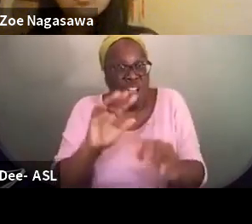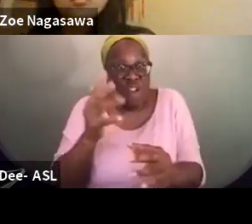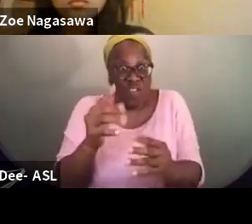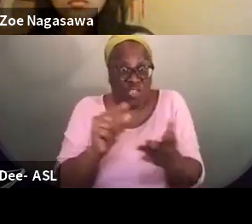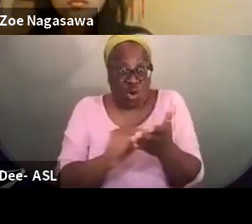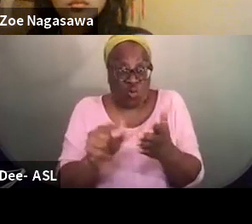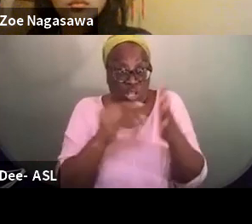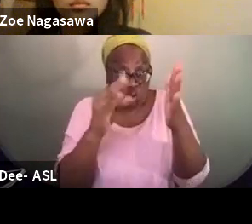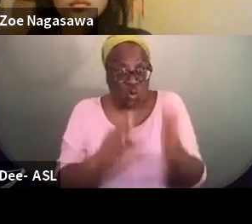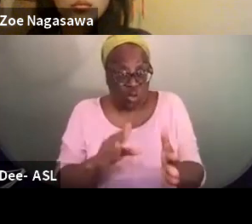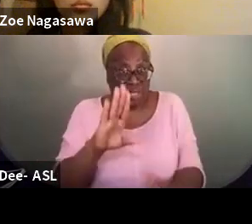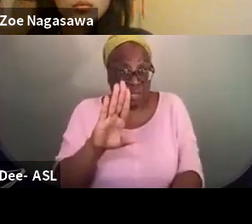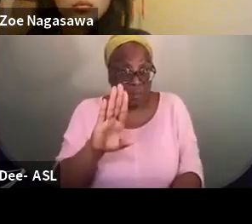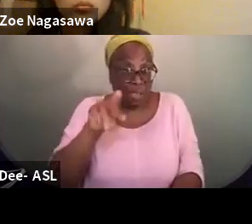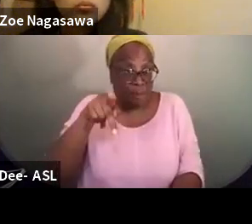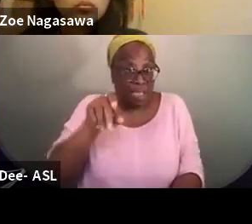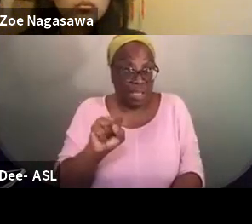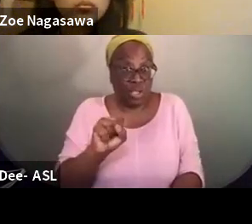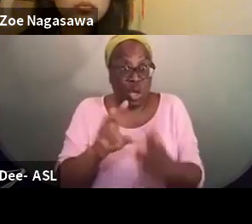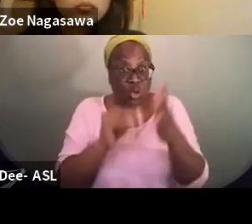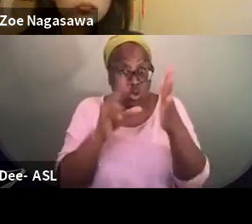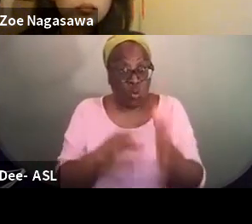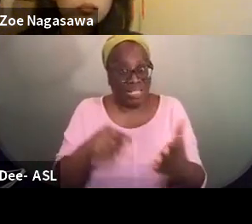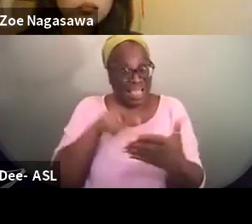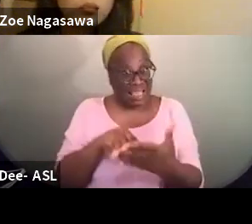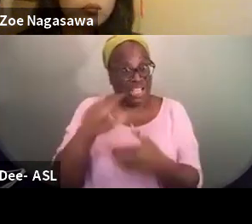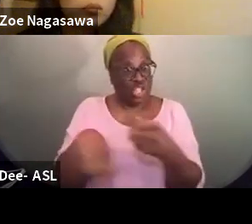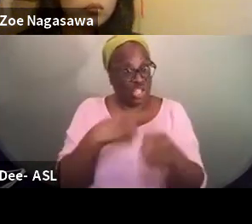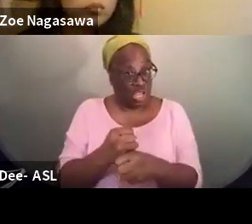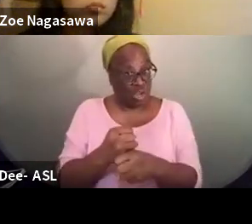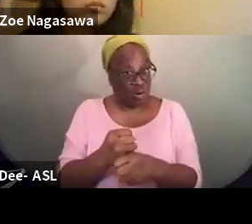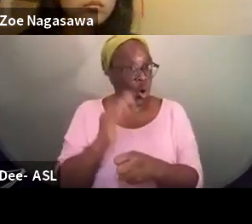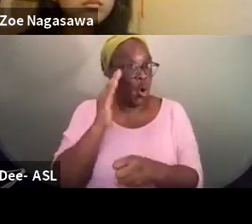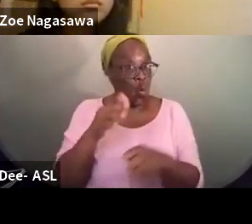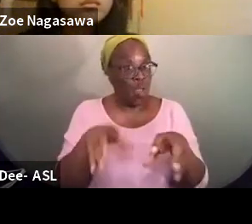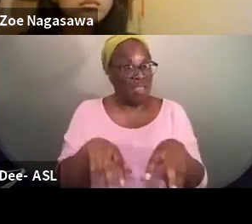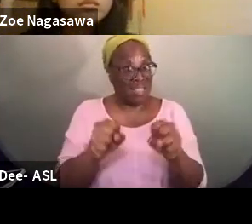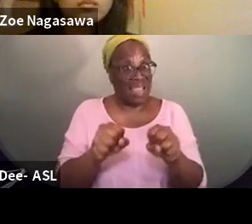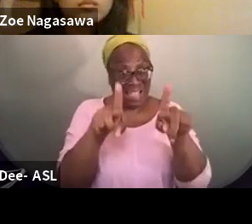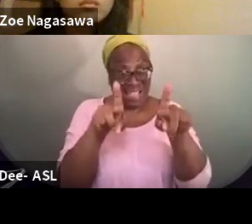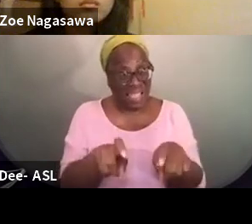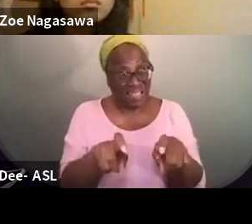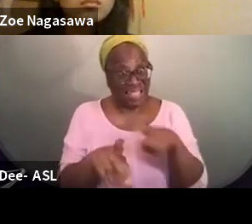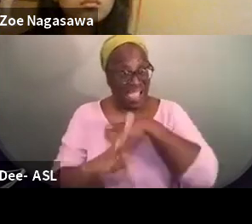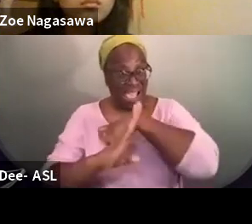Schools this year are going to sit for an assessment in the fall of 21,